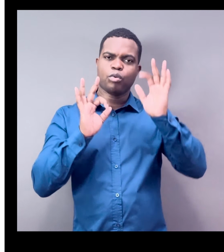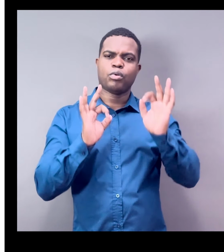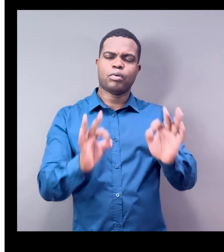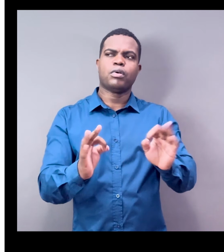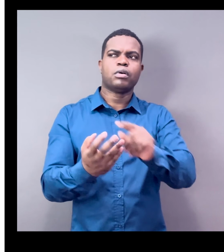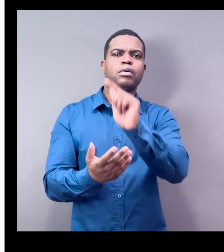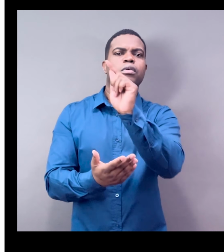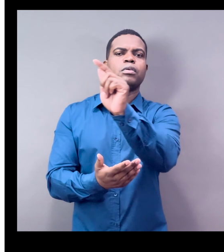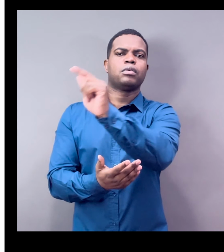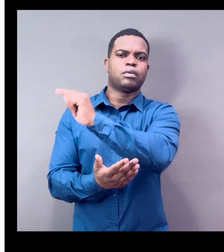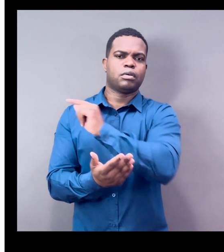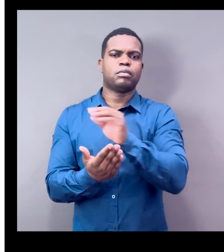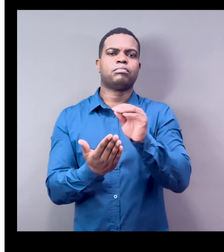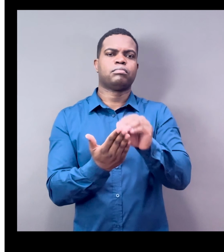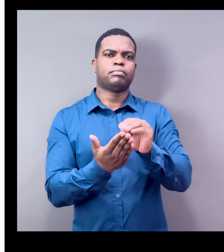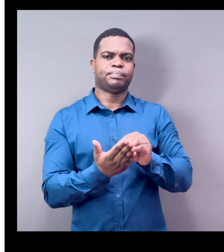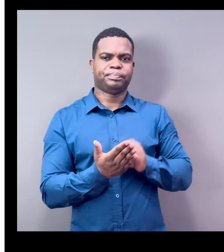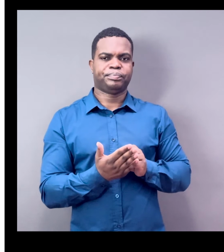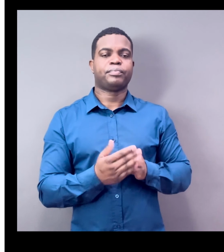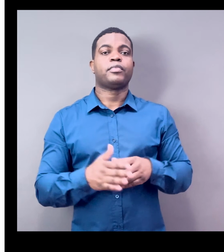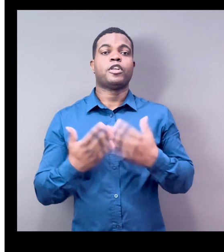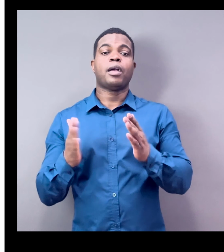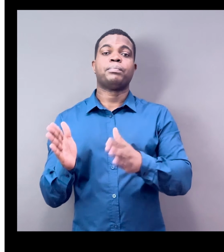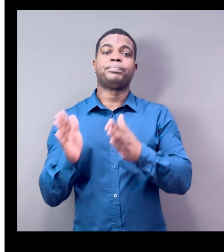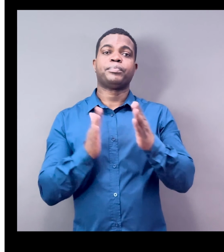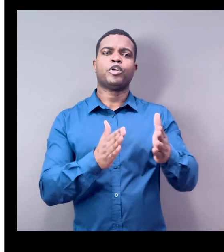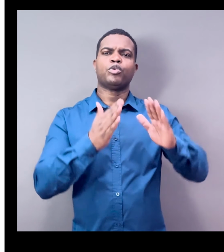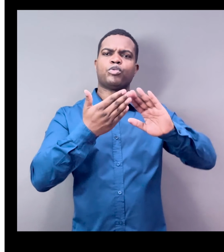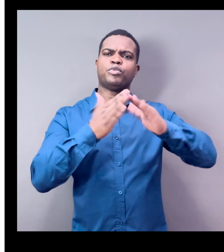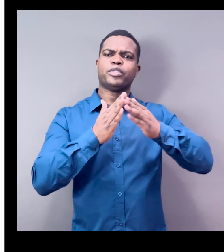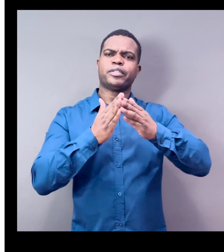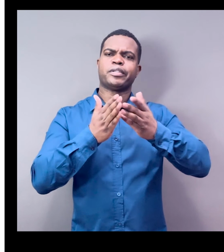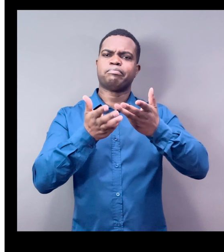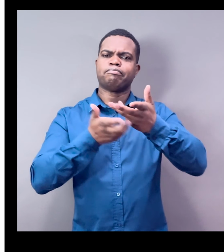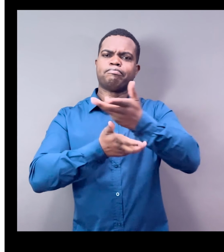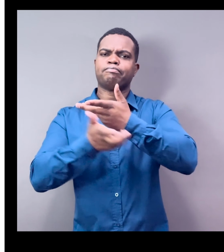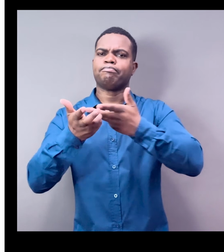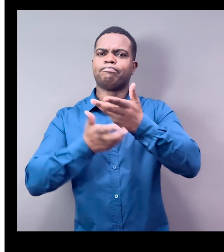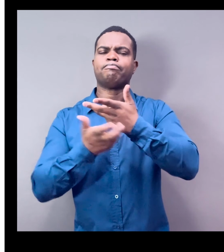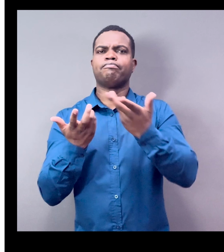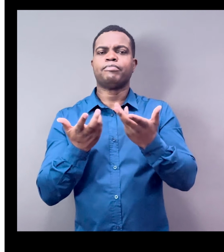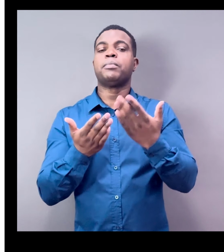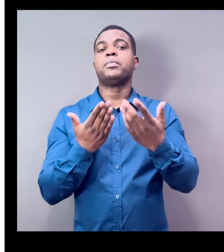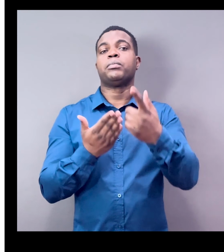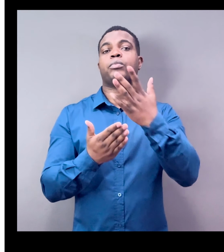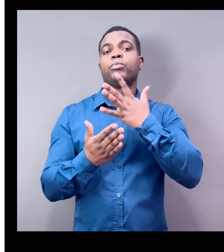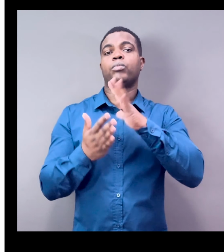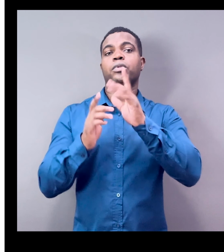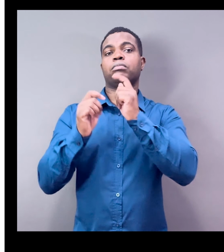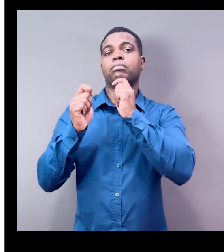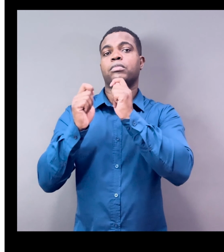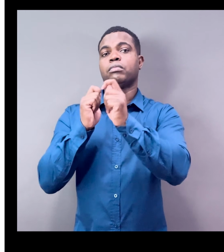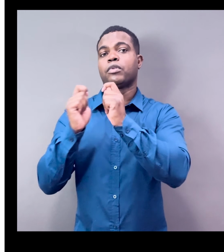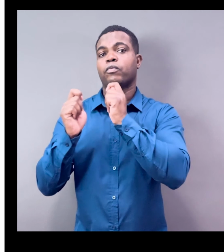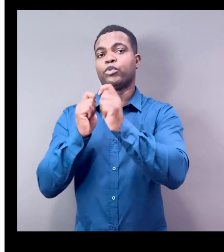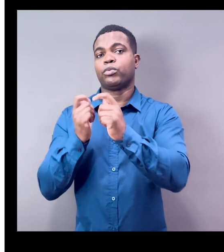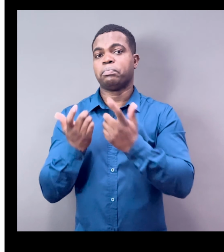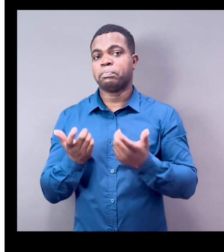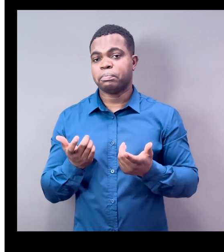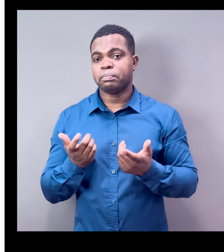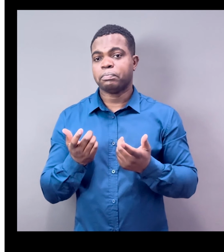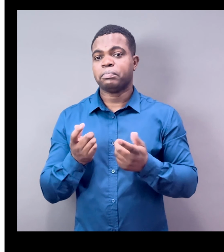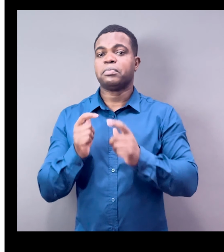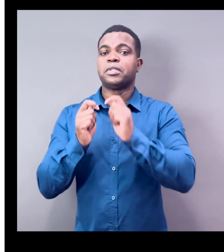to as regards your community engagement efforts. You also may want to